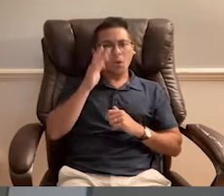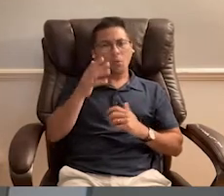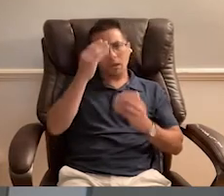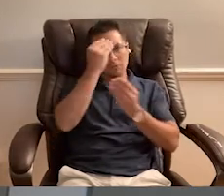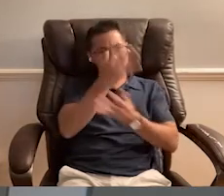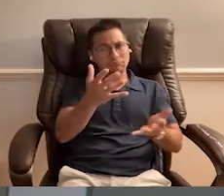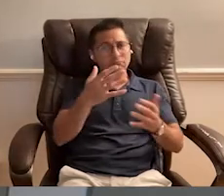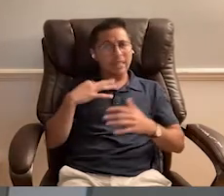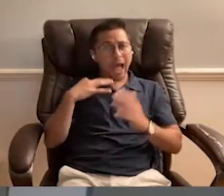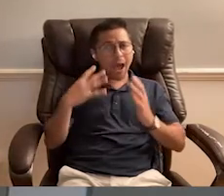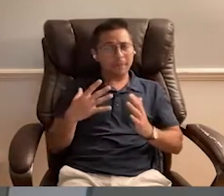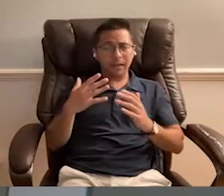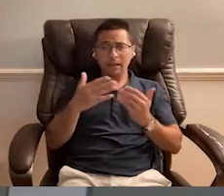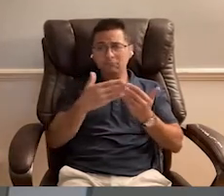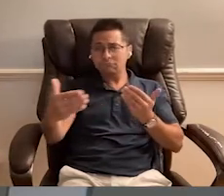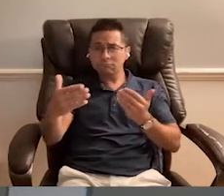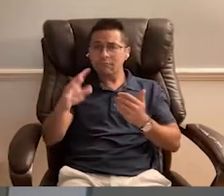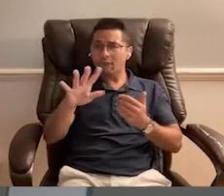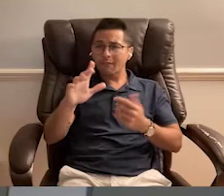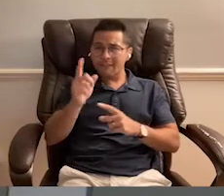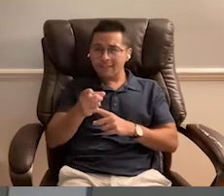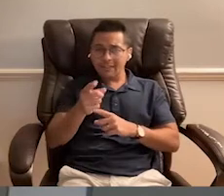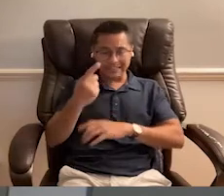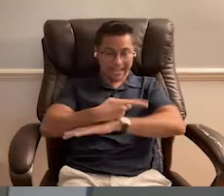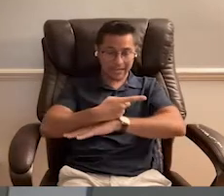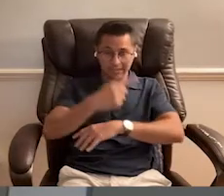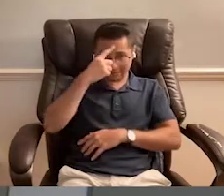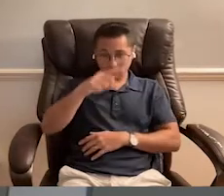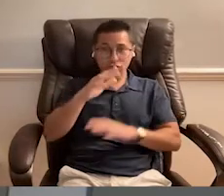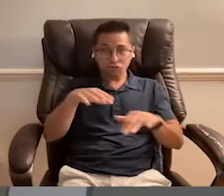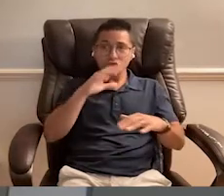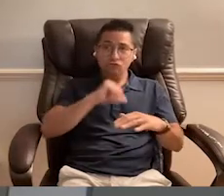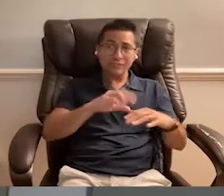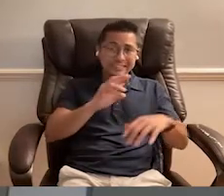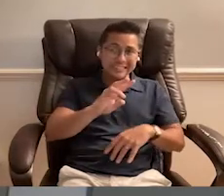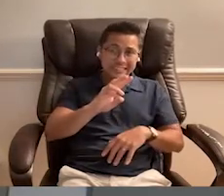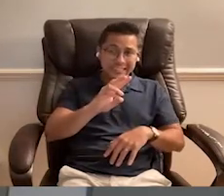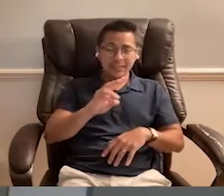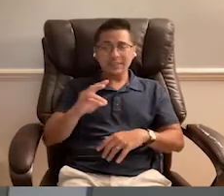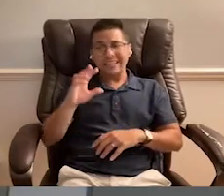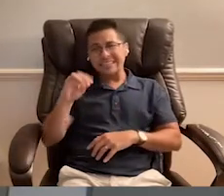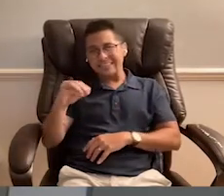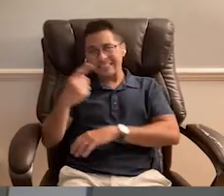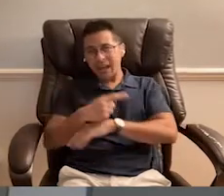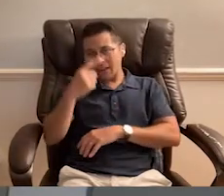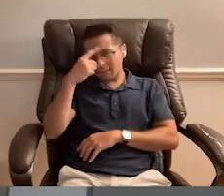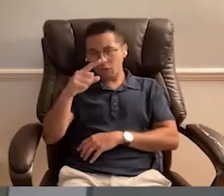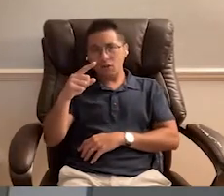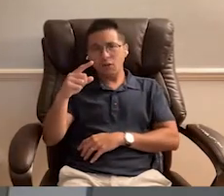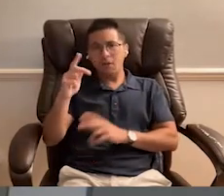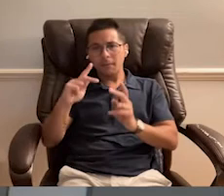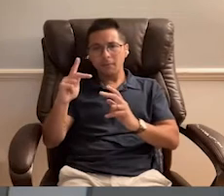Okay, so this is still me. We will notify the applicant within 45 days for children under the age of 6, 60 days